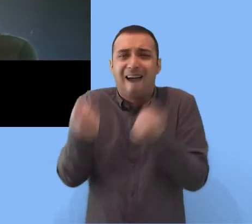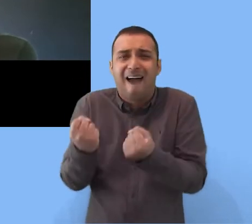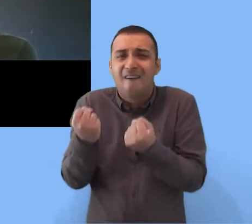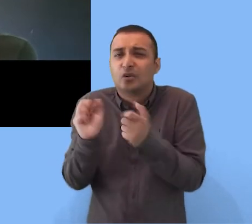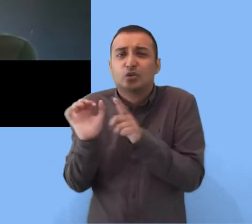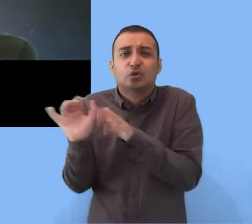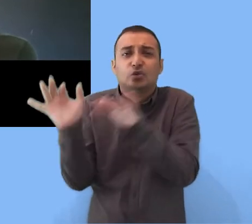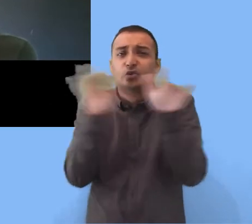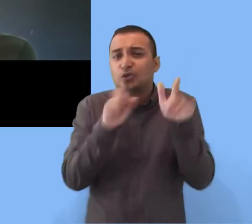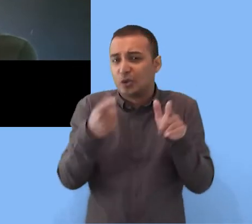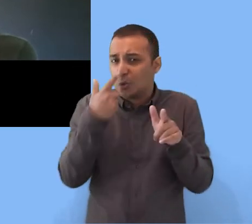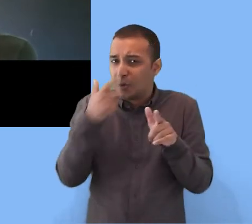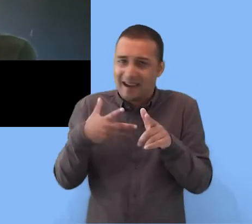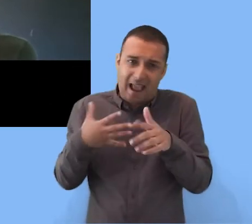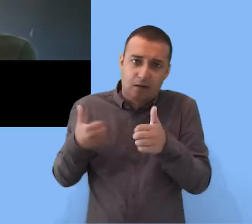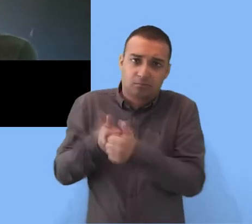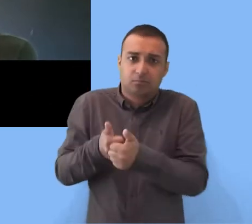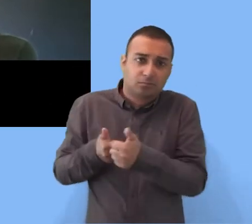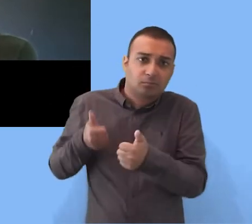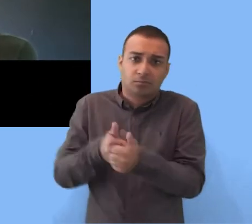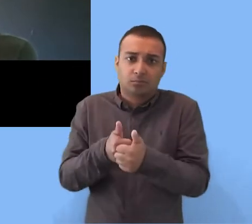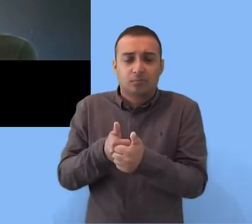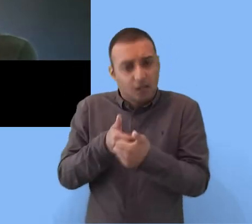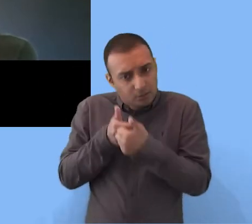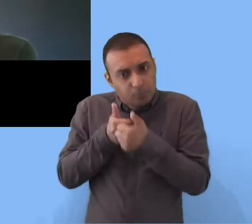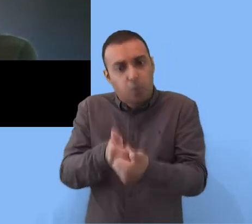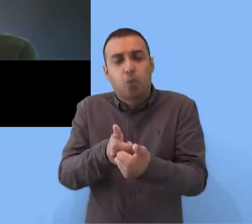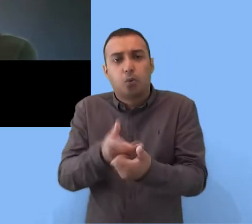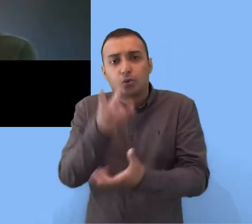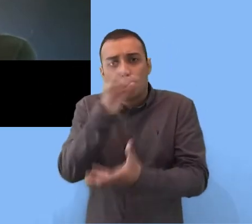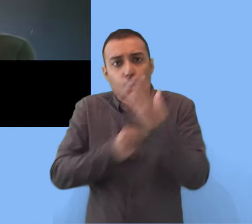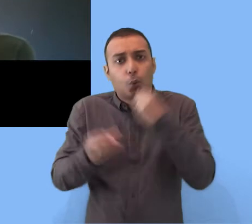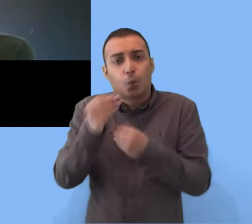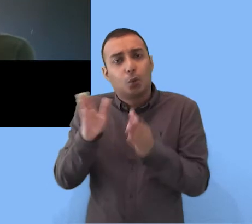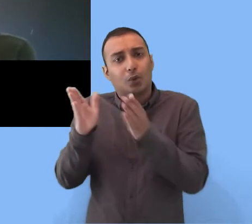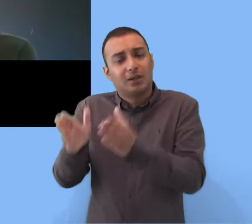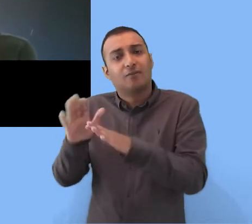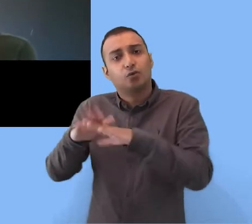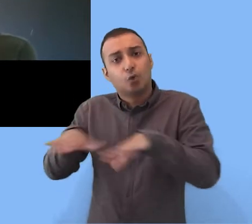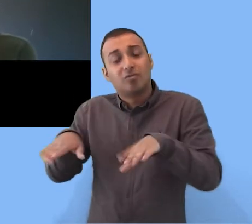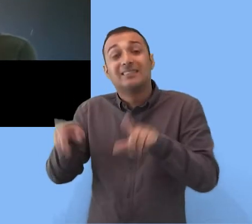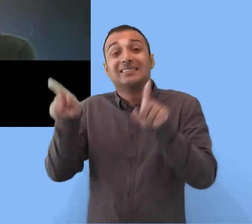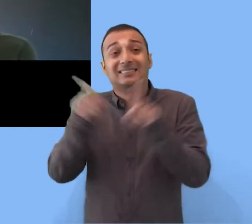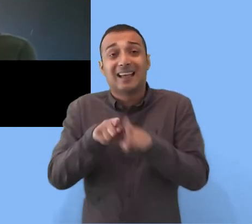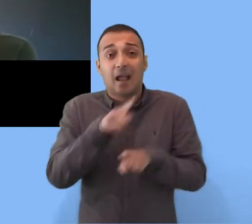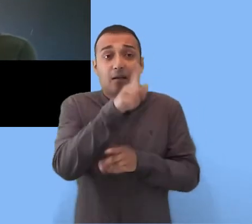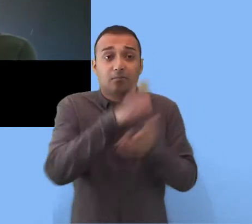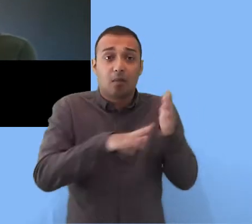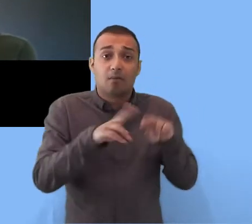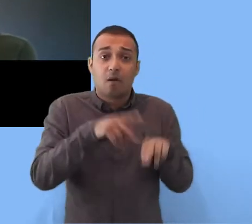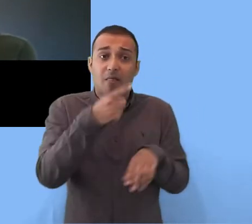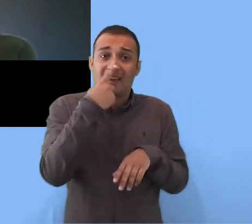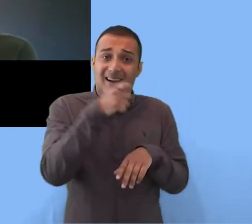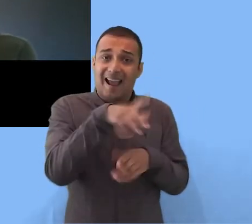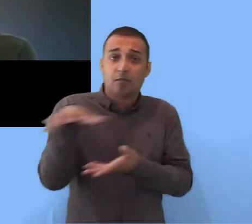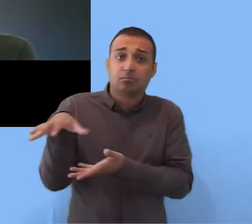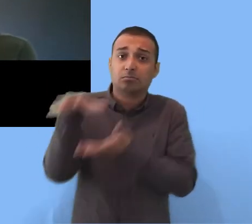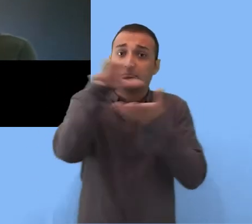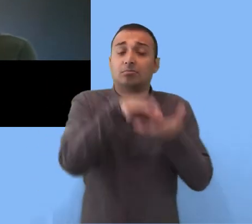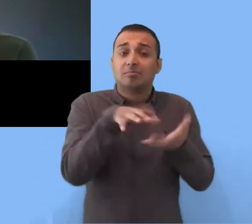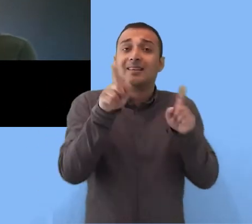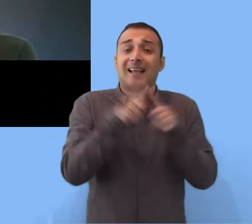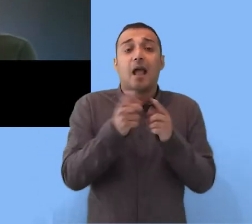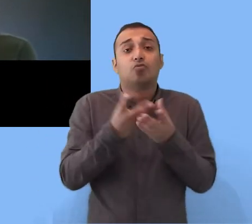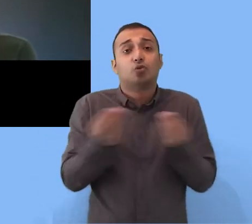child's learning, and there's always a way for parents to obtain those same provisions at home. We